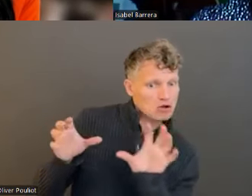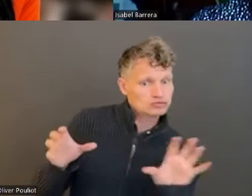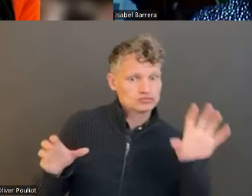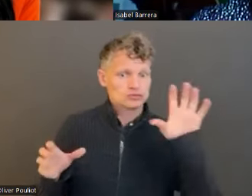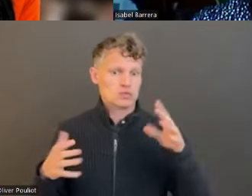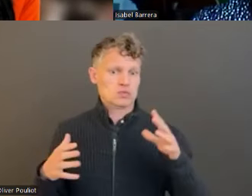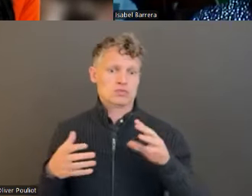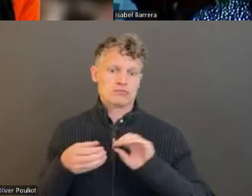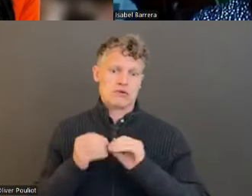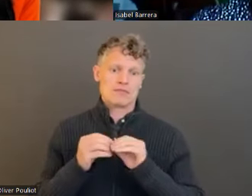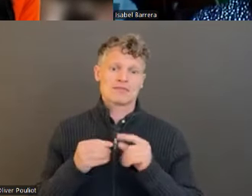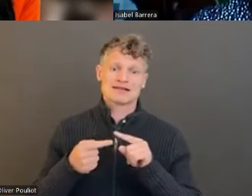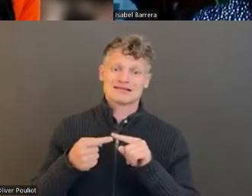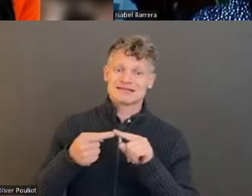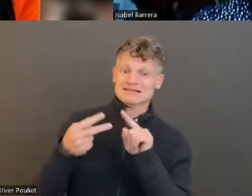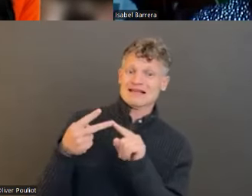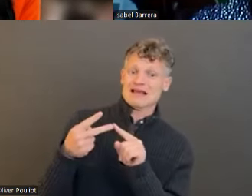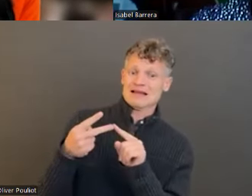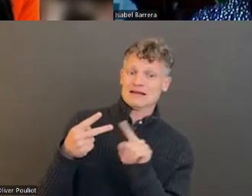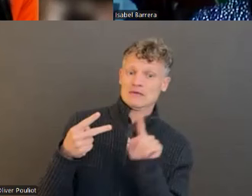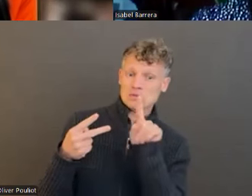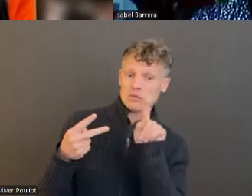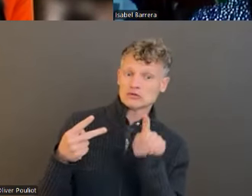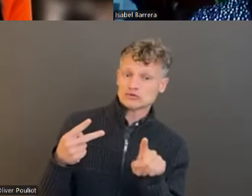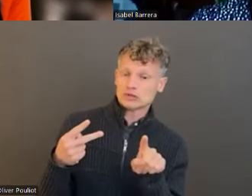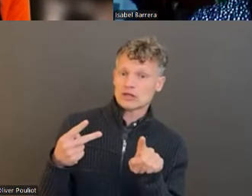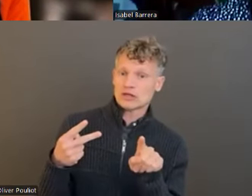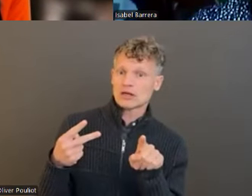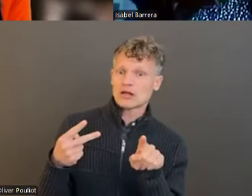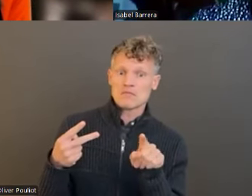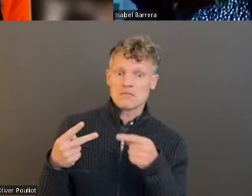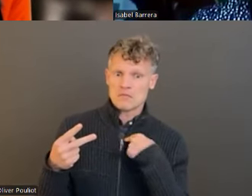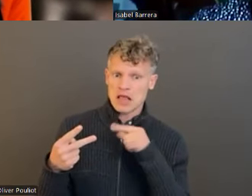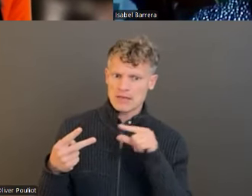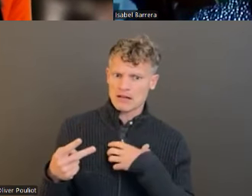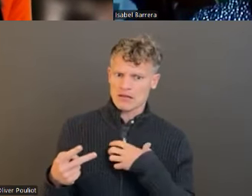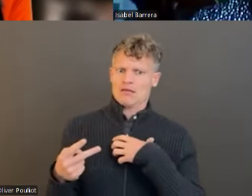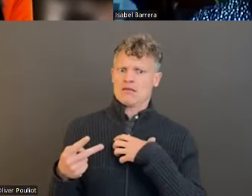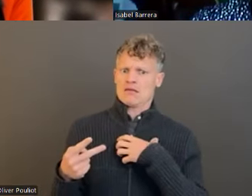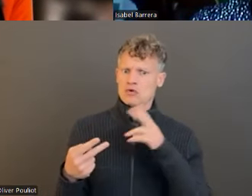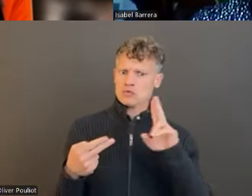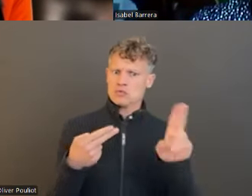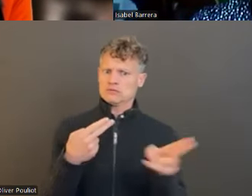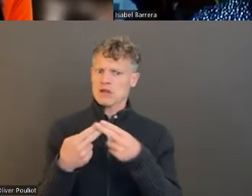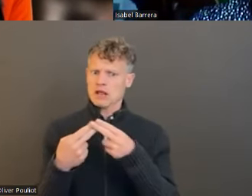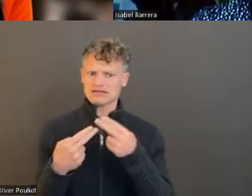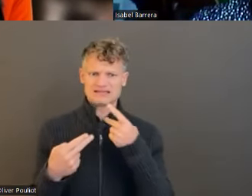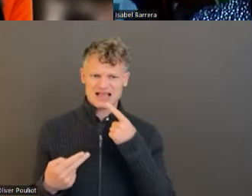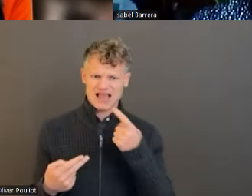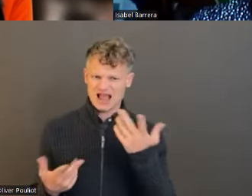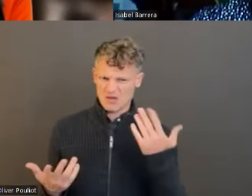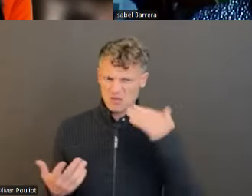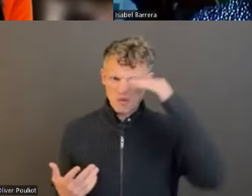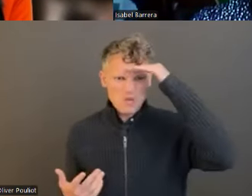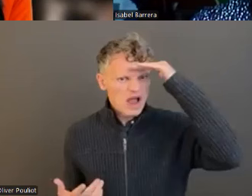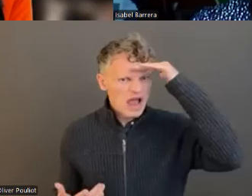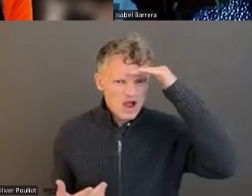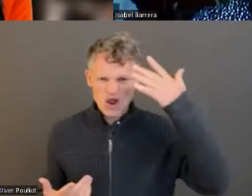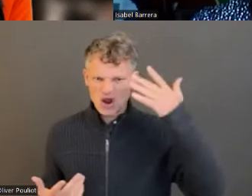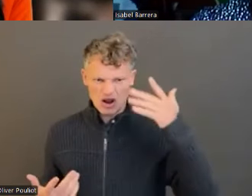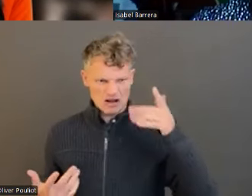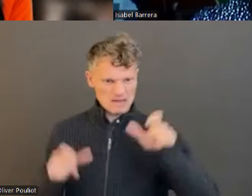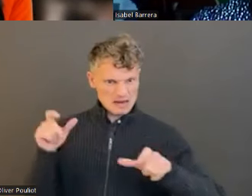they ask, once they're surprised by the response, they want to know where those people are that are defecating outside, outdoors. So we